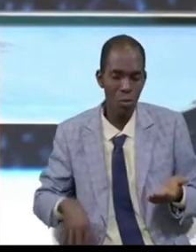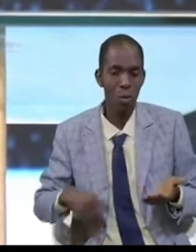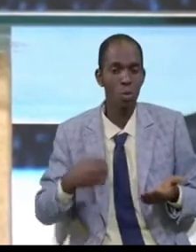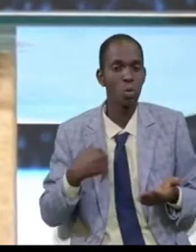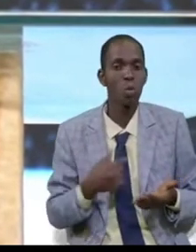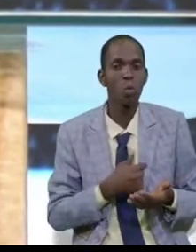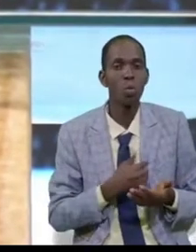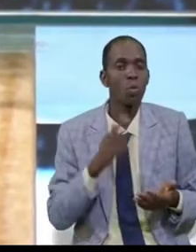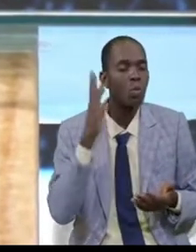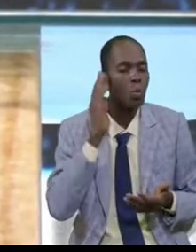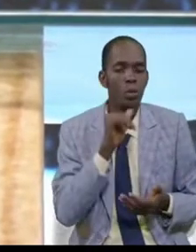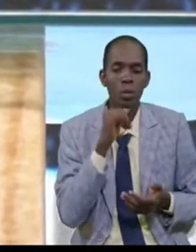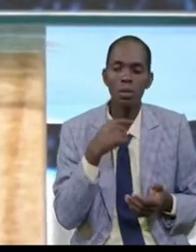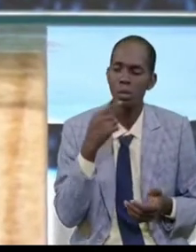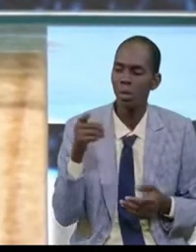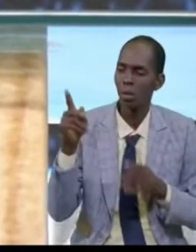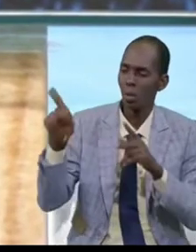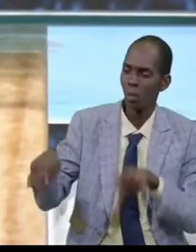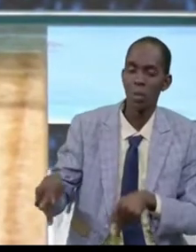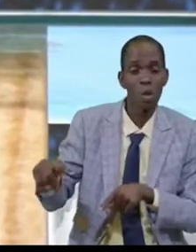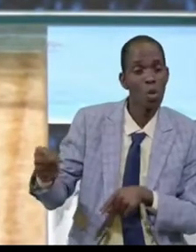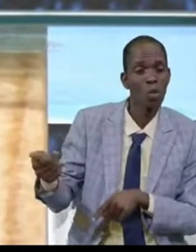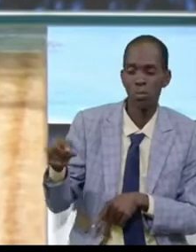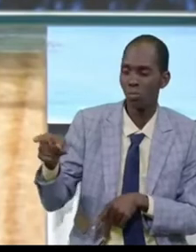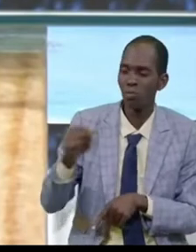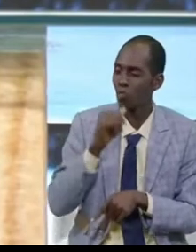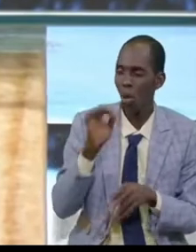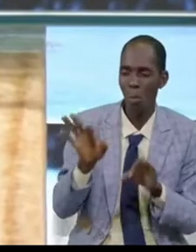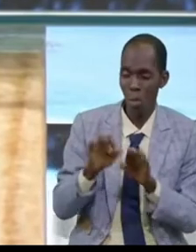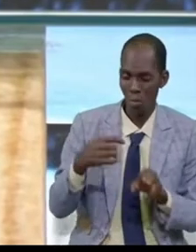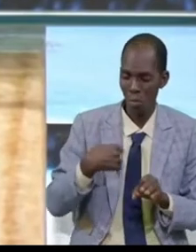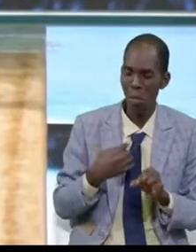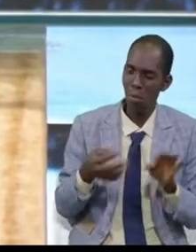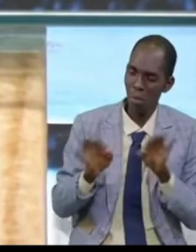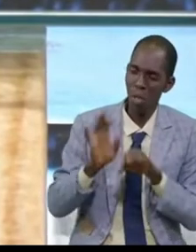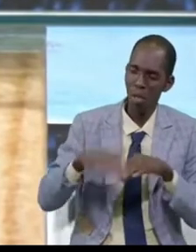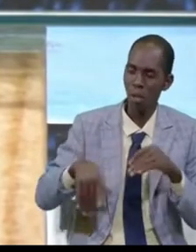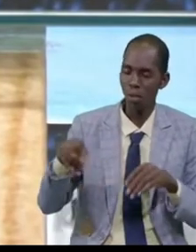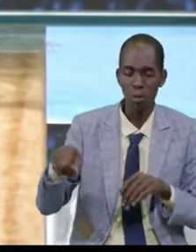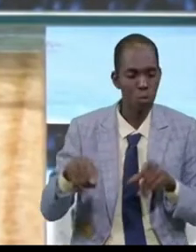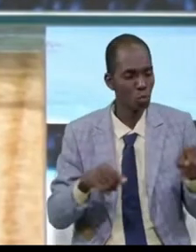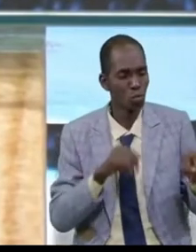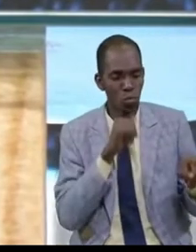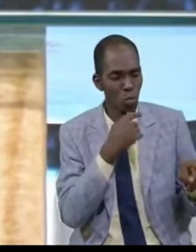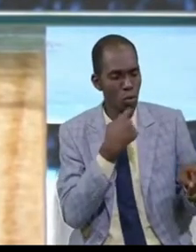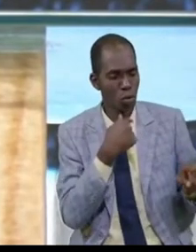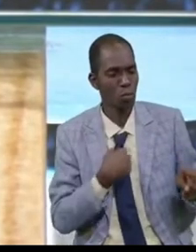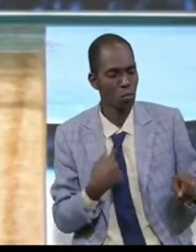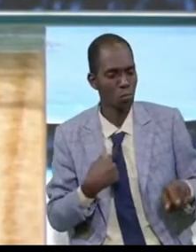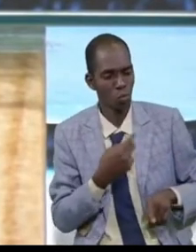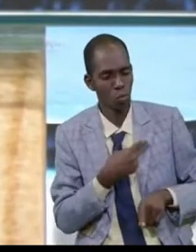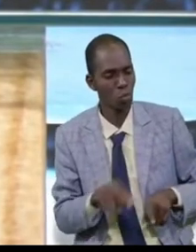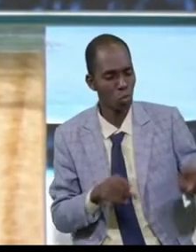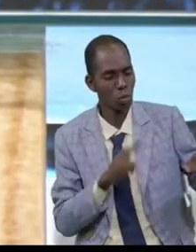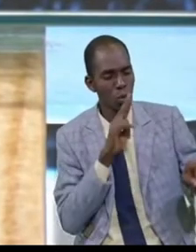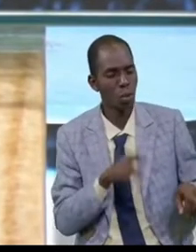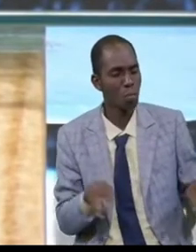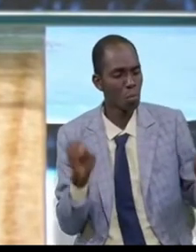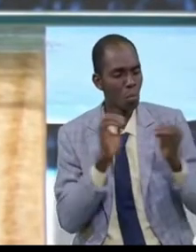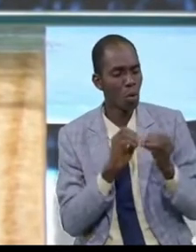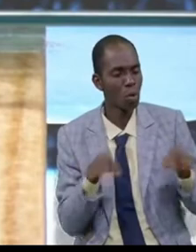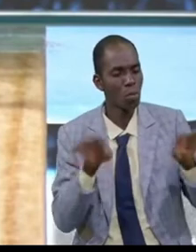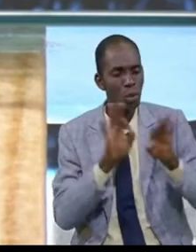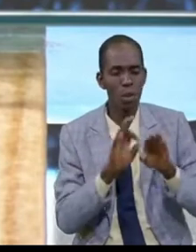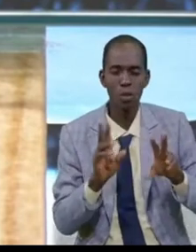telling the other person, you are not important, I'm important. And he is not telling us, you are not important, I'm important. All